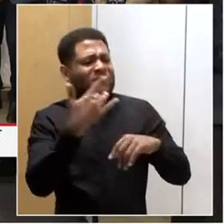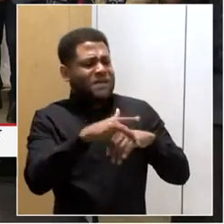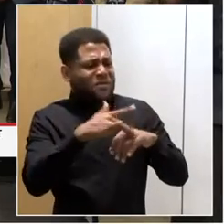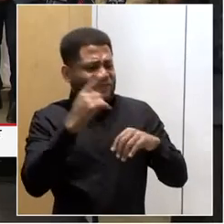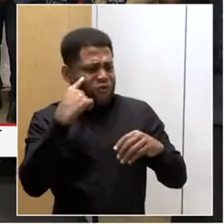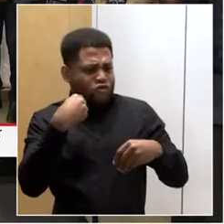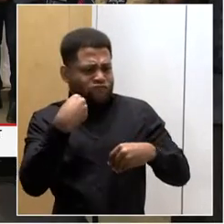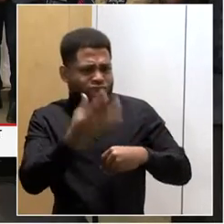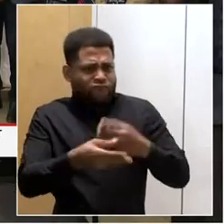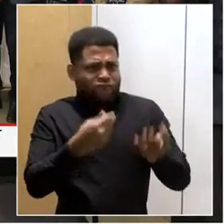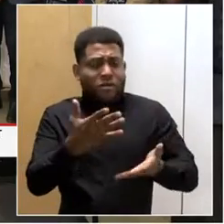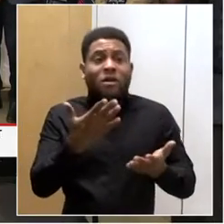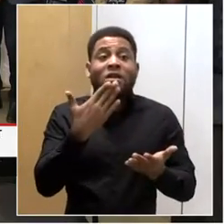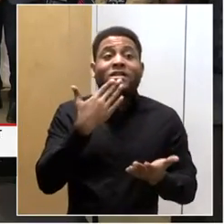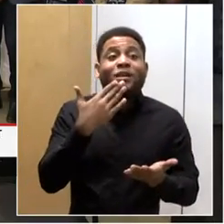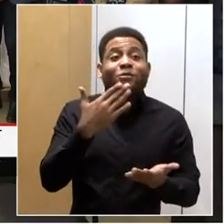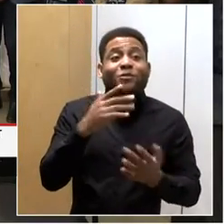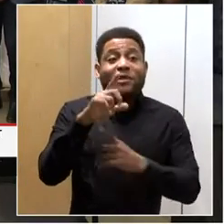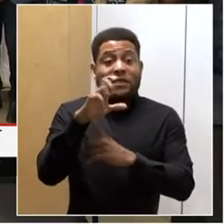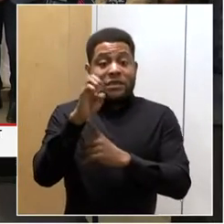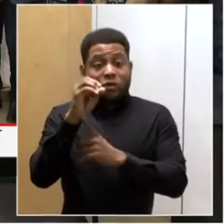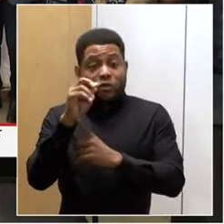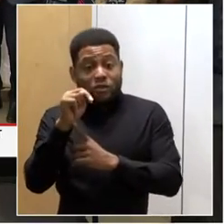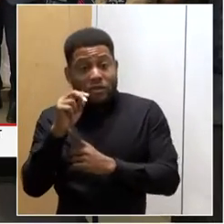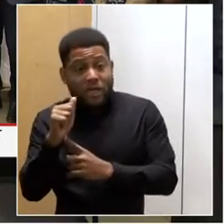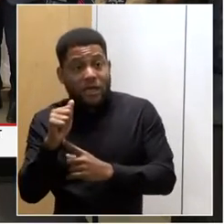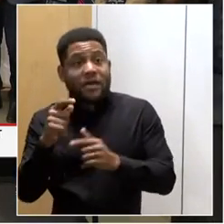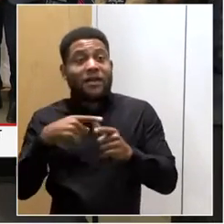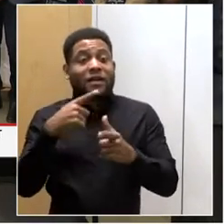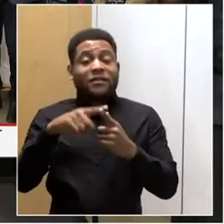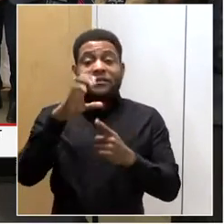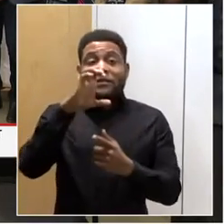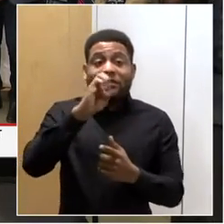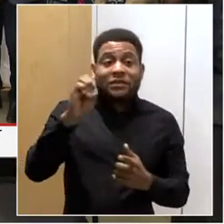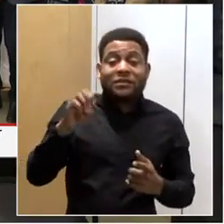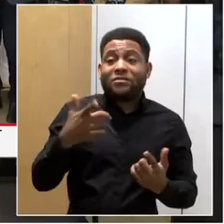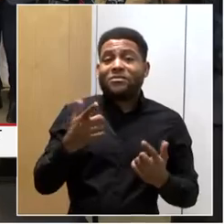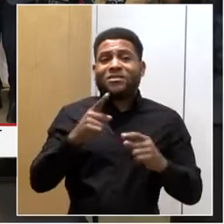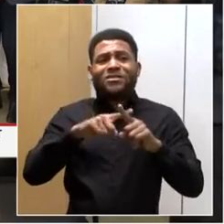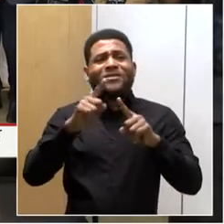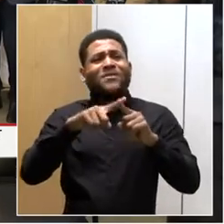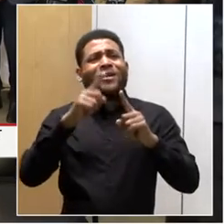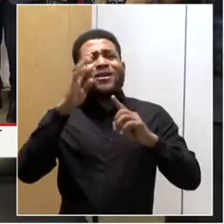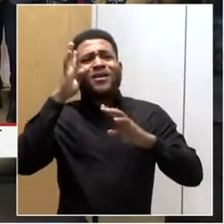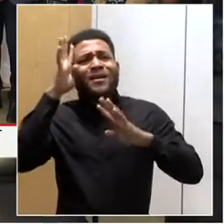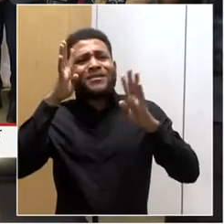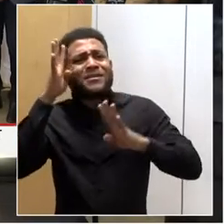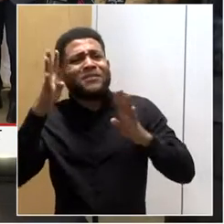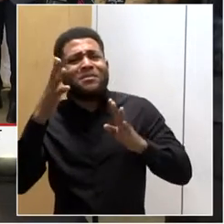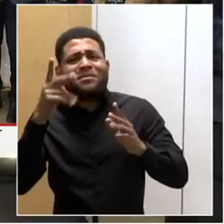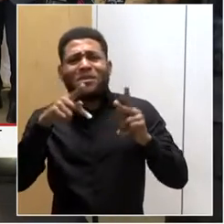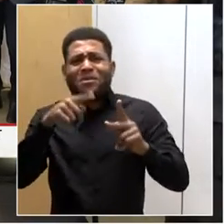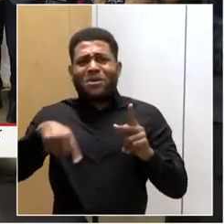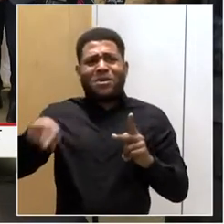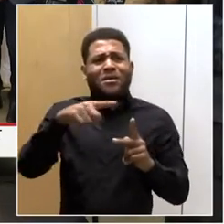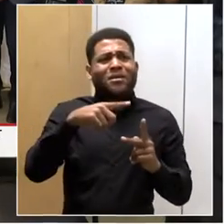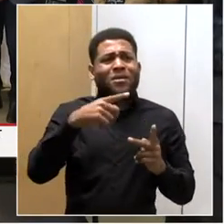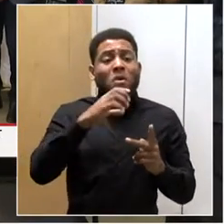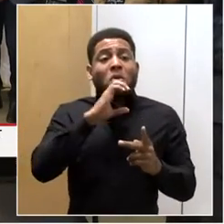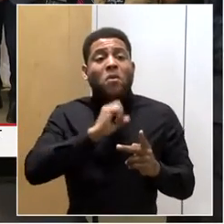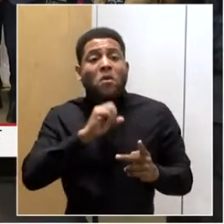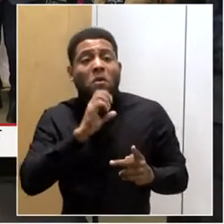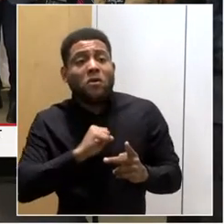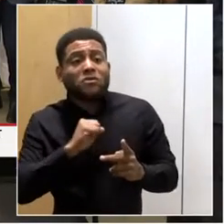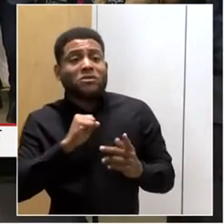Leona, people like C, Julianne, and all the creative things that they're doing to transform these old spaces into